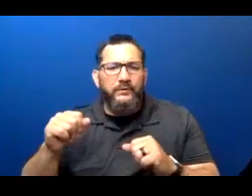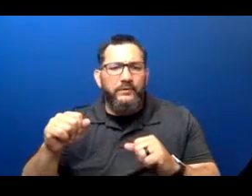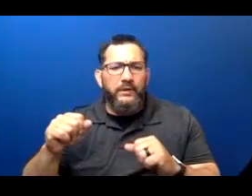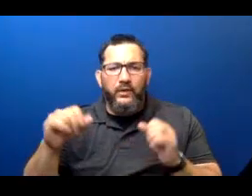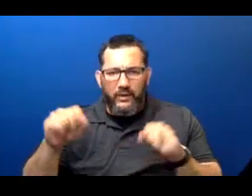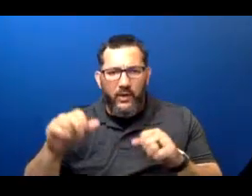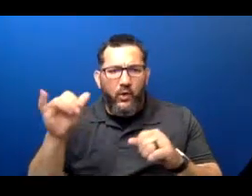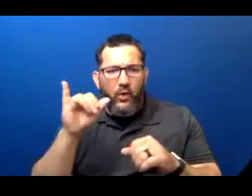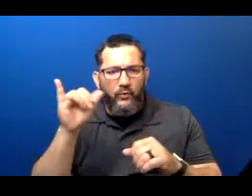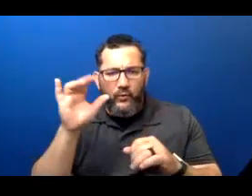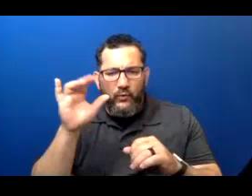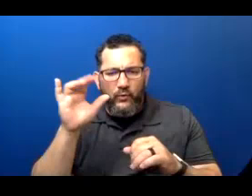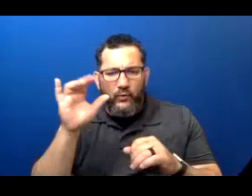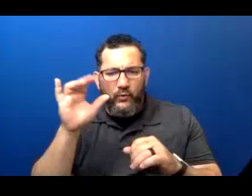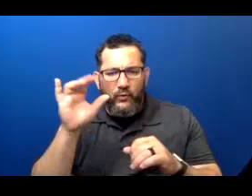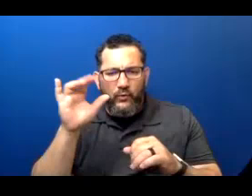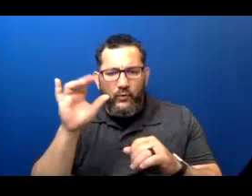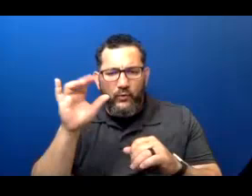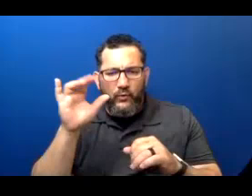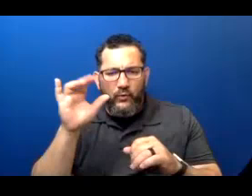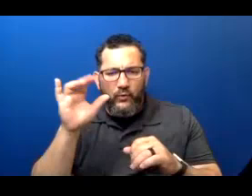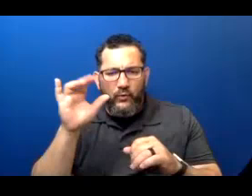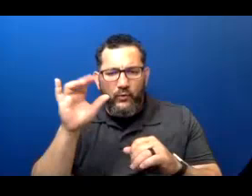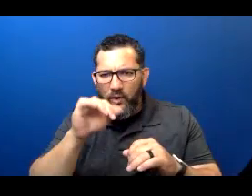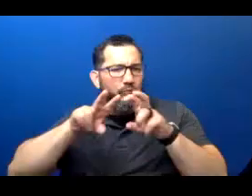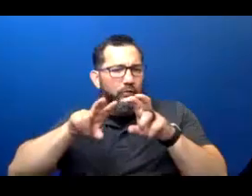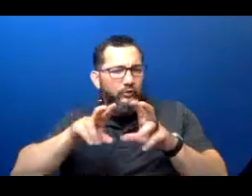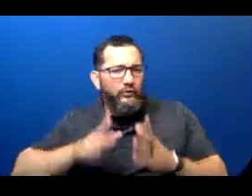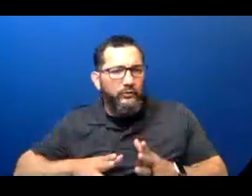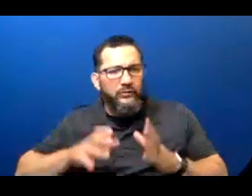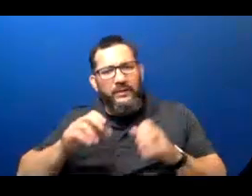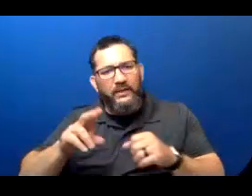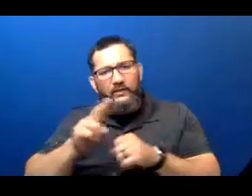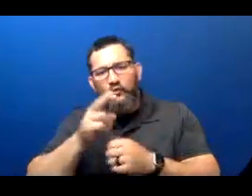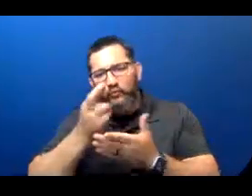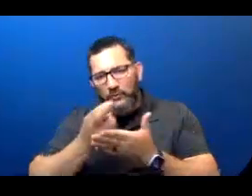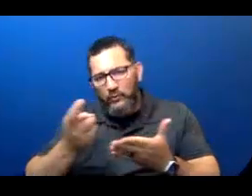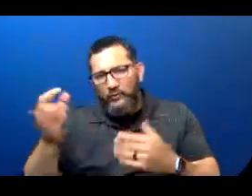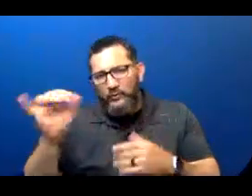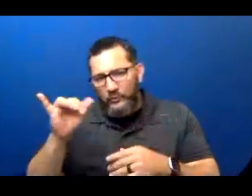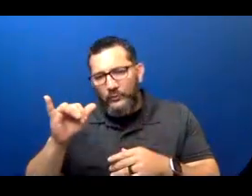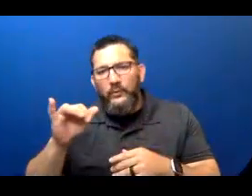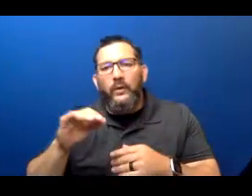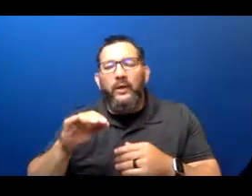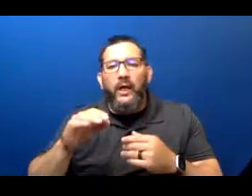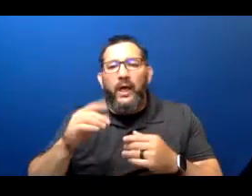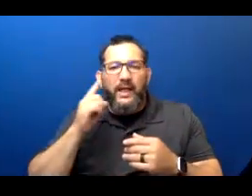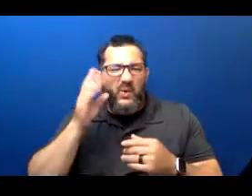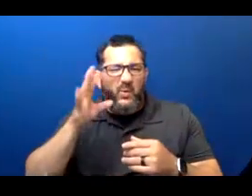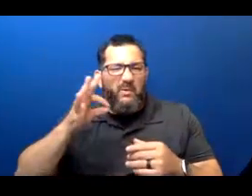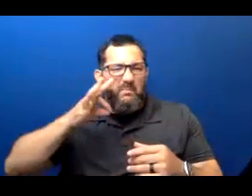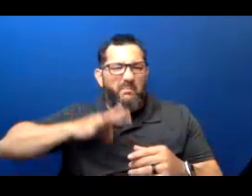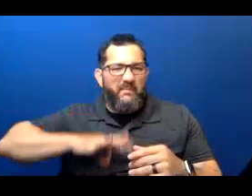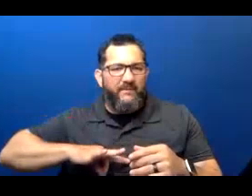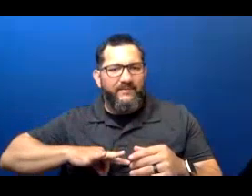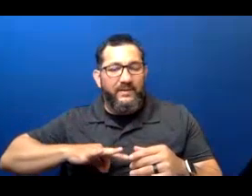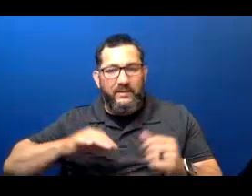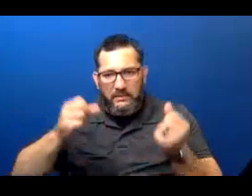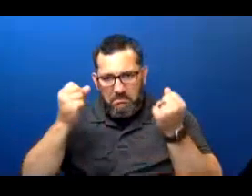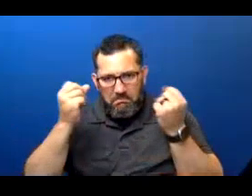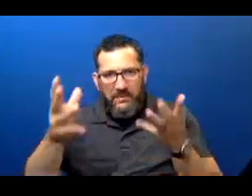other researches. Our researchers can actually use it resources as well. So I think it's going to be a benefit to